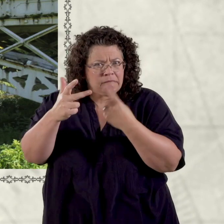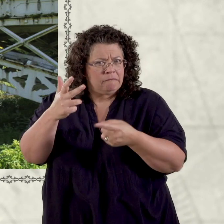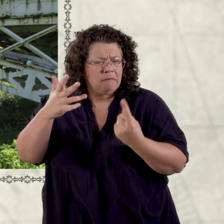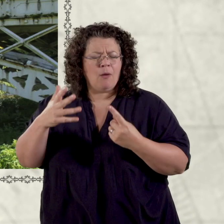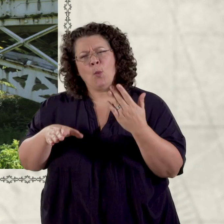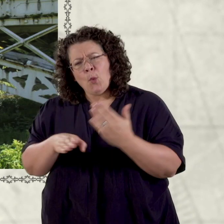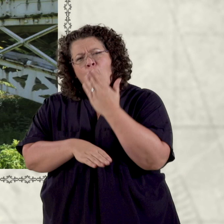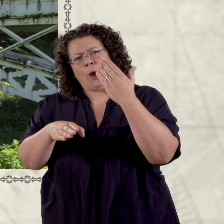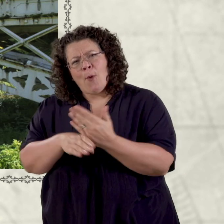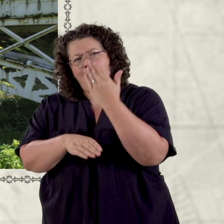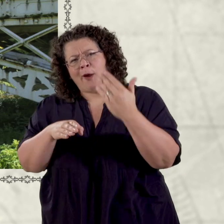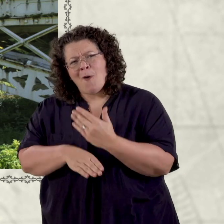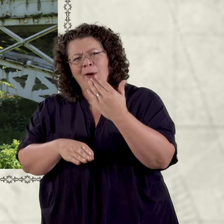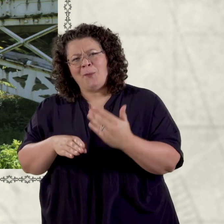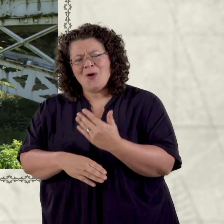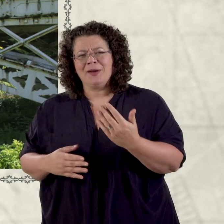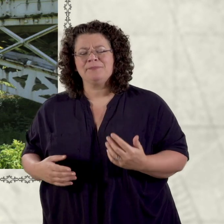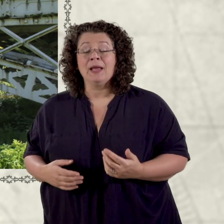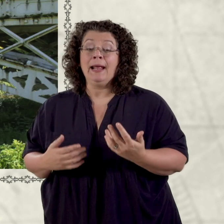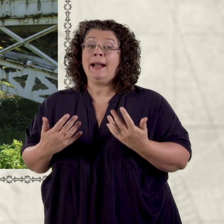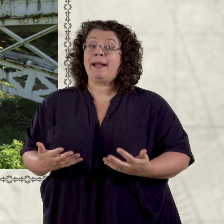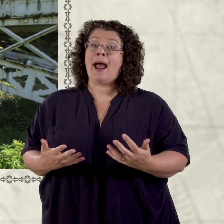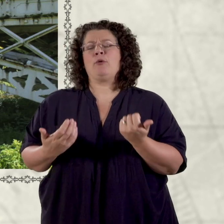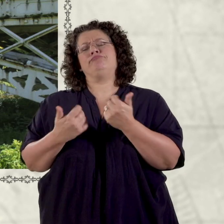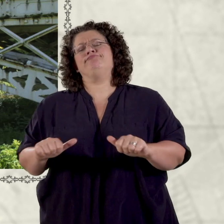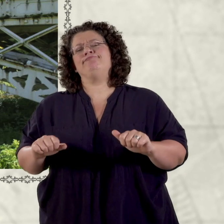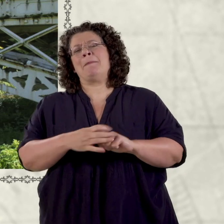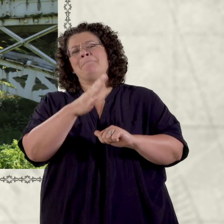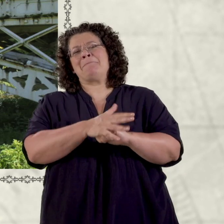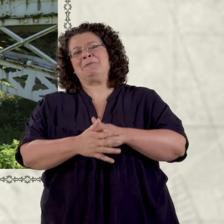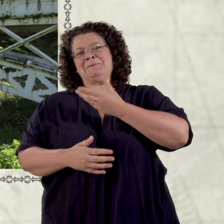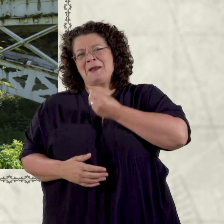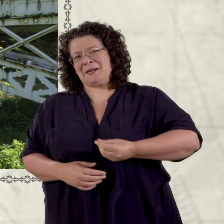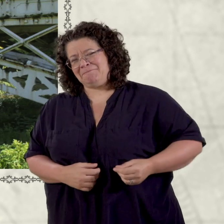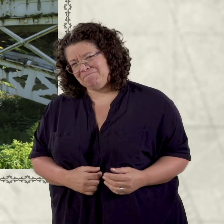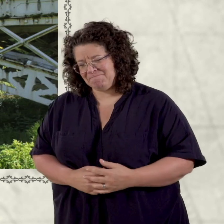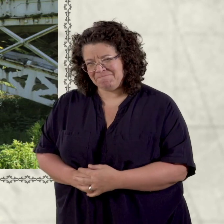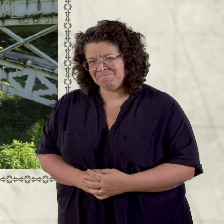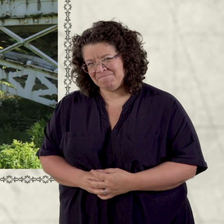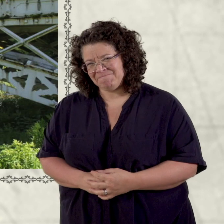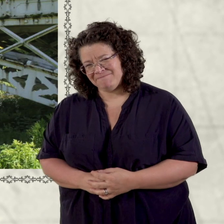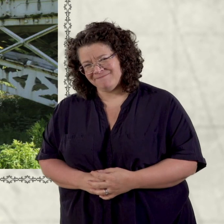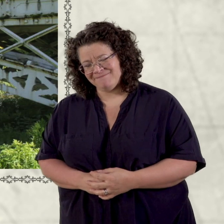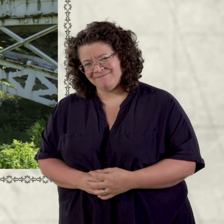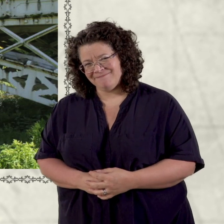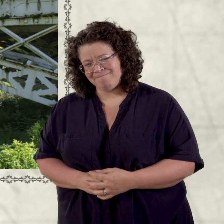Work, work, work. And by now, I was a married man.